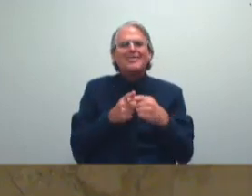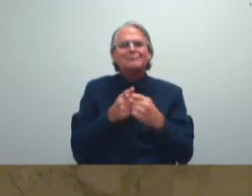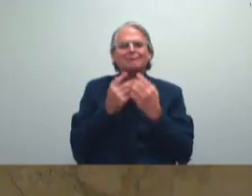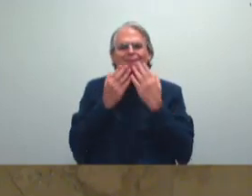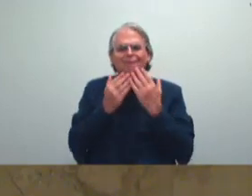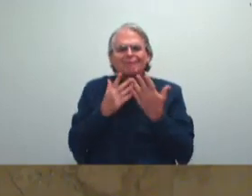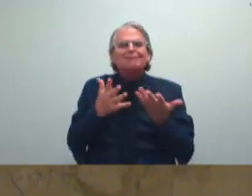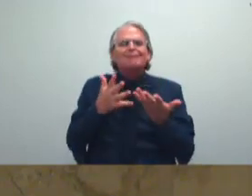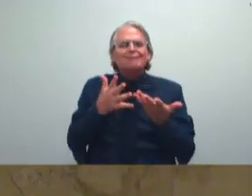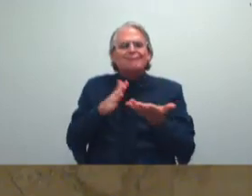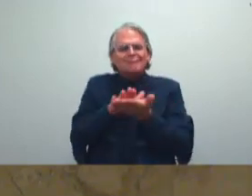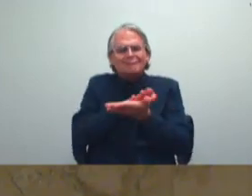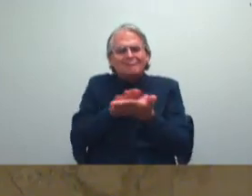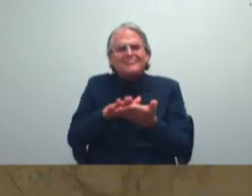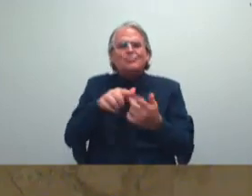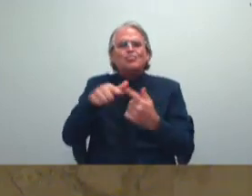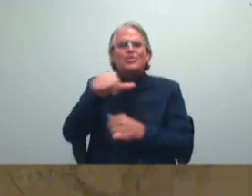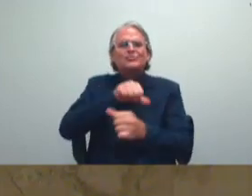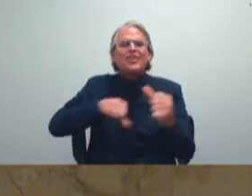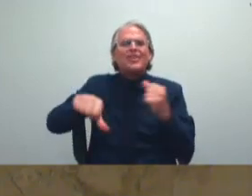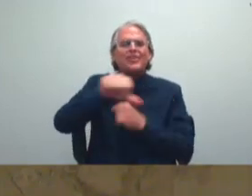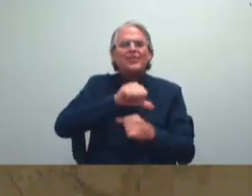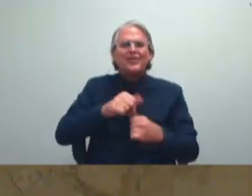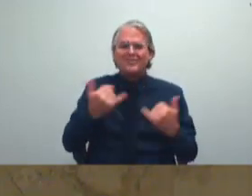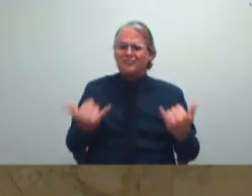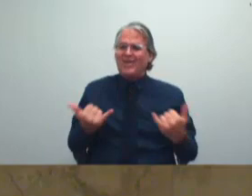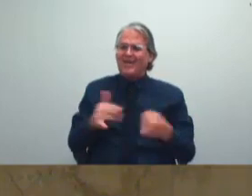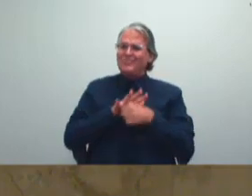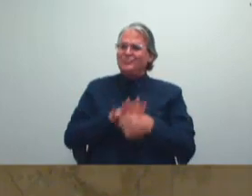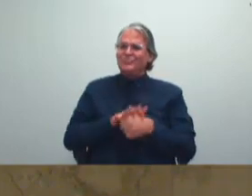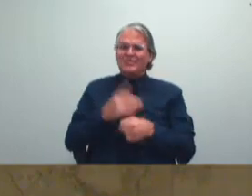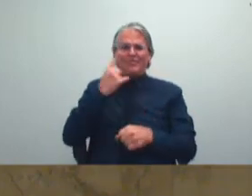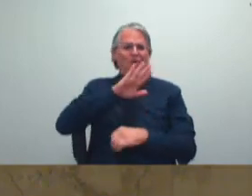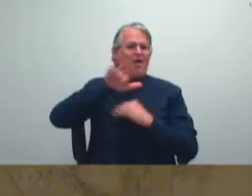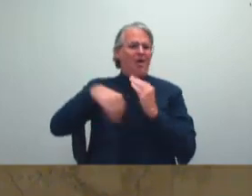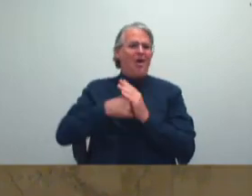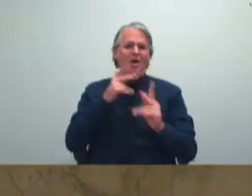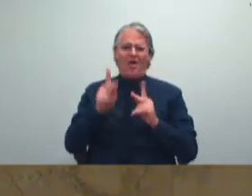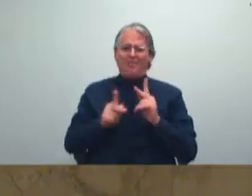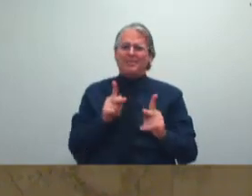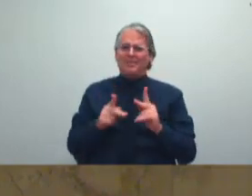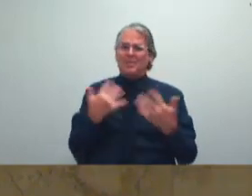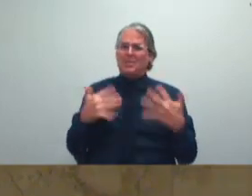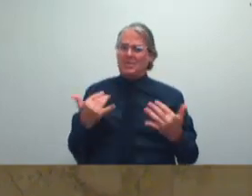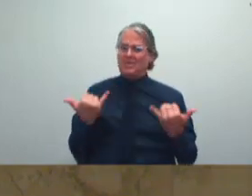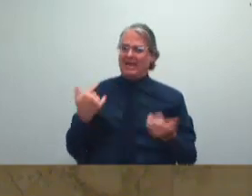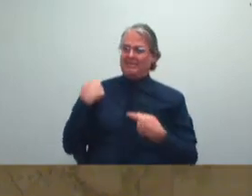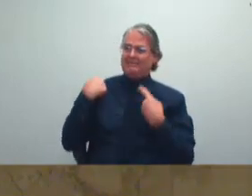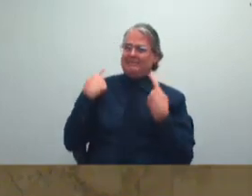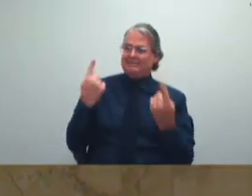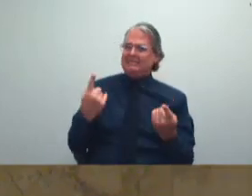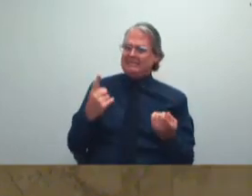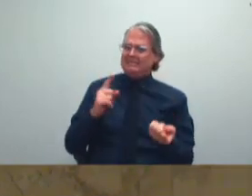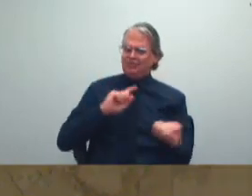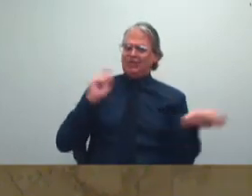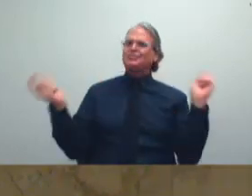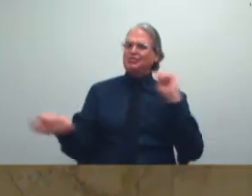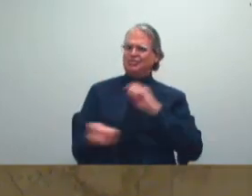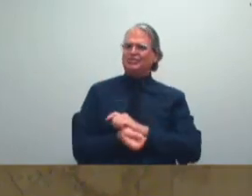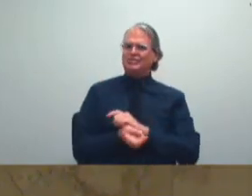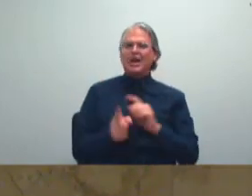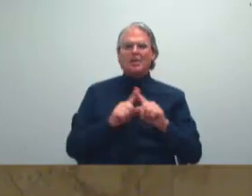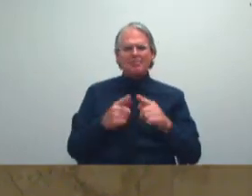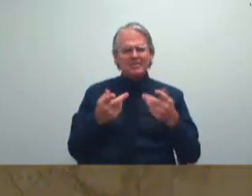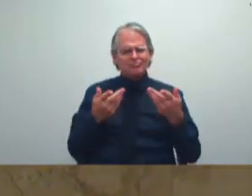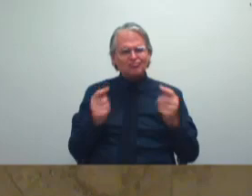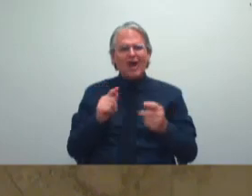time for every single one of us. Times have really changed, but as a community, let's do this together. We are resilient, and I want to say thank you.